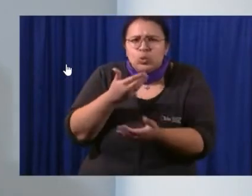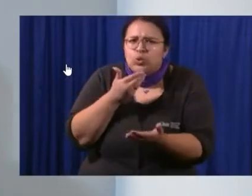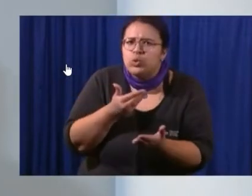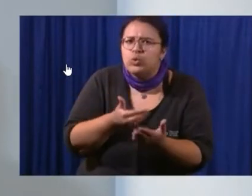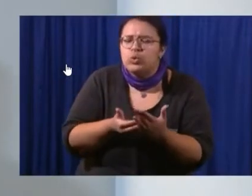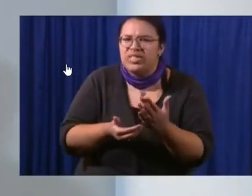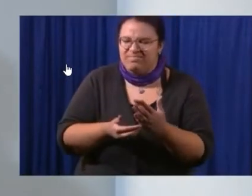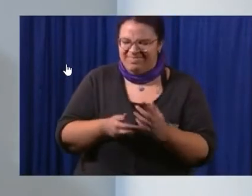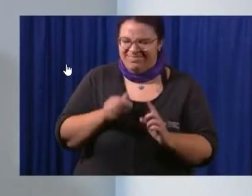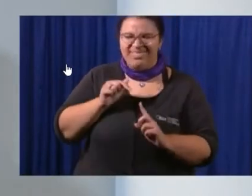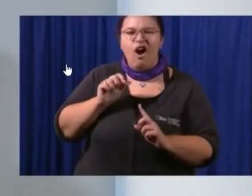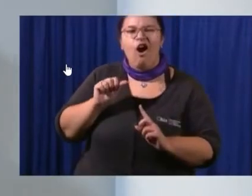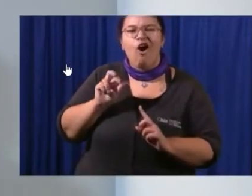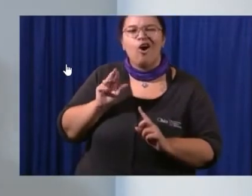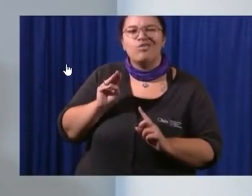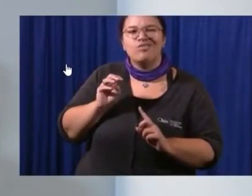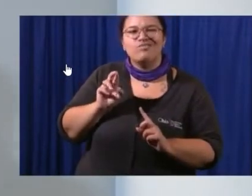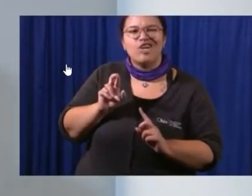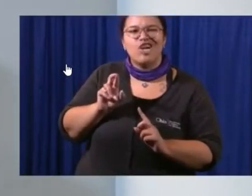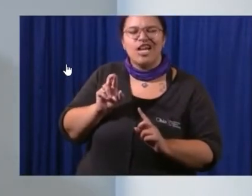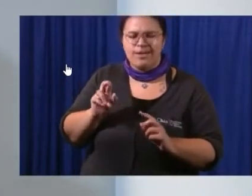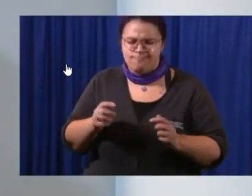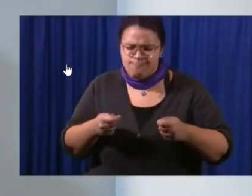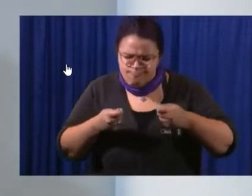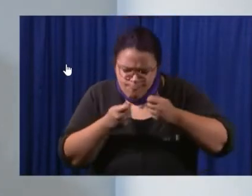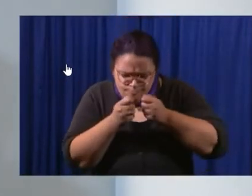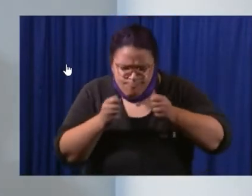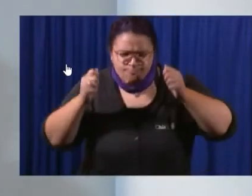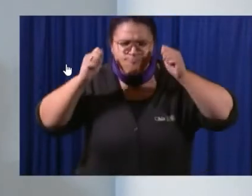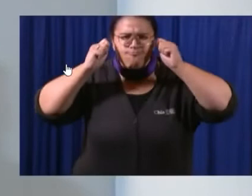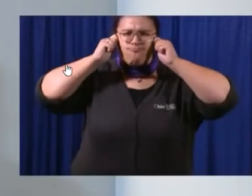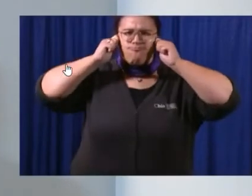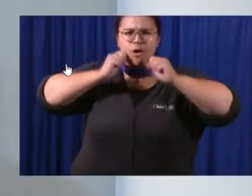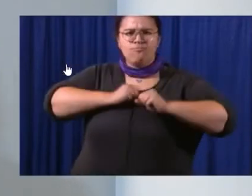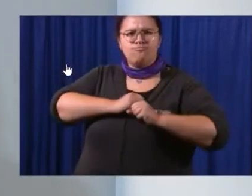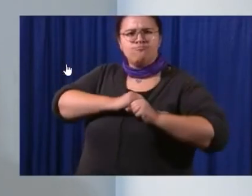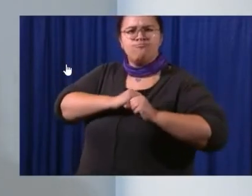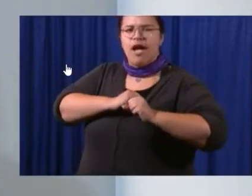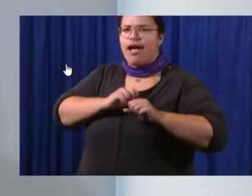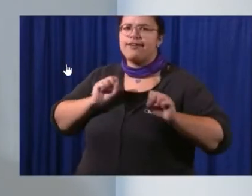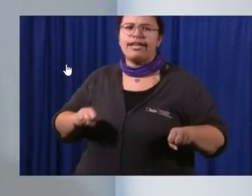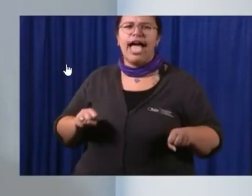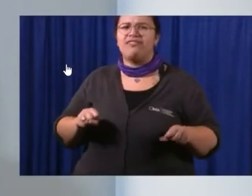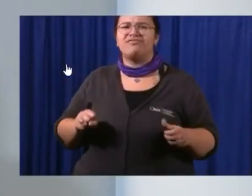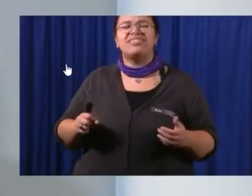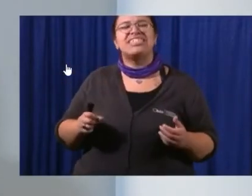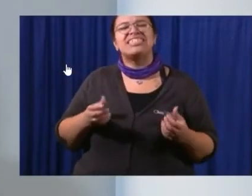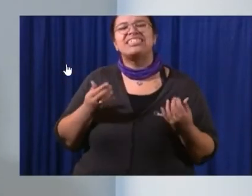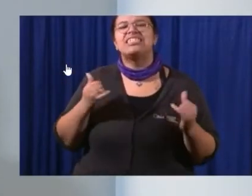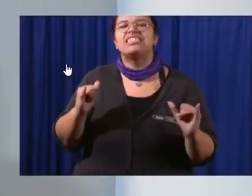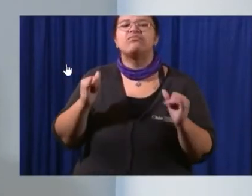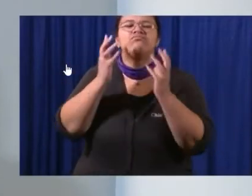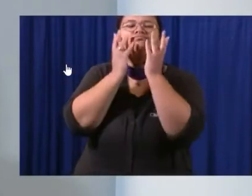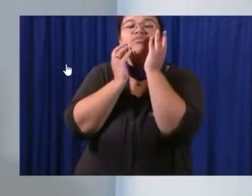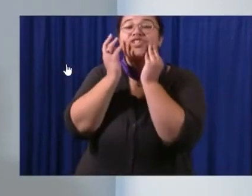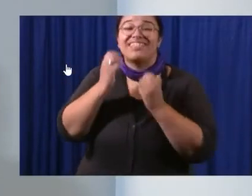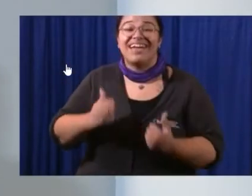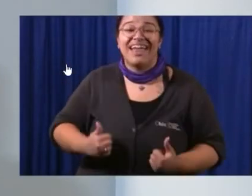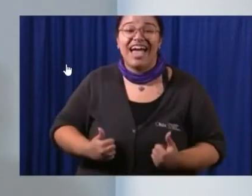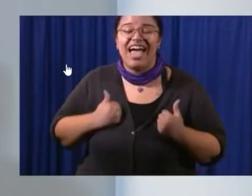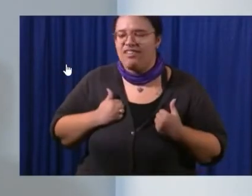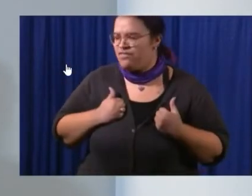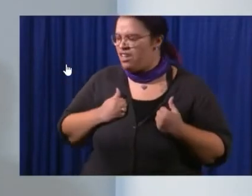it's like we're going to suit up. We're going to do this. We're going to it allows us to live our lives and also protect our